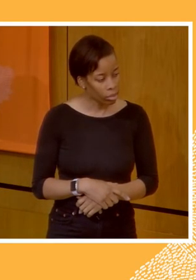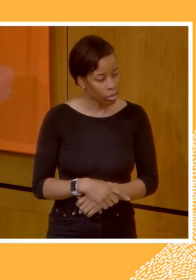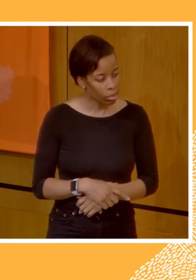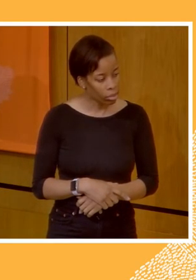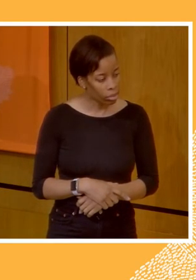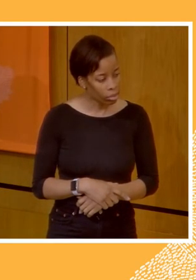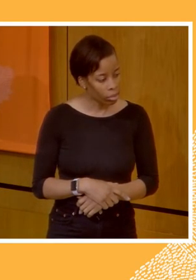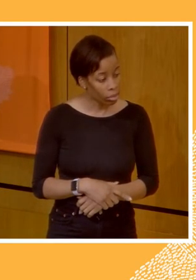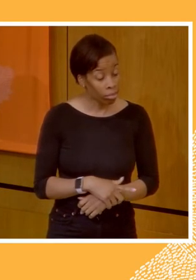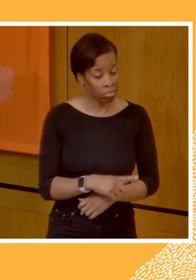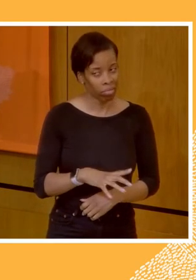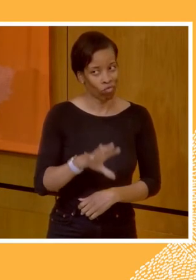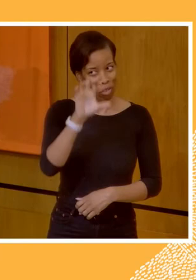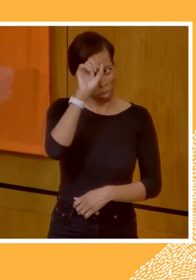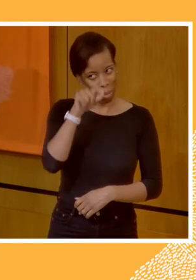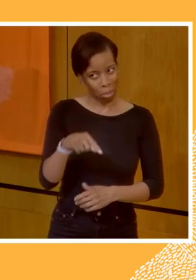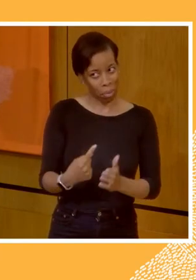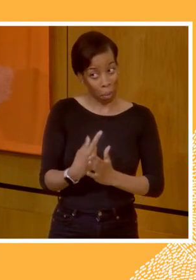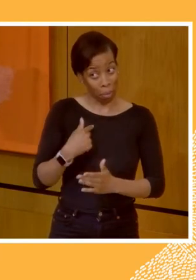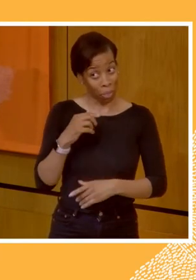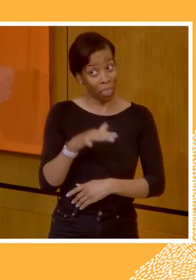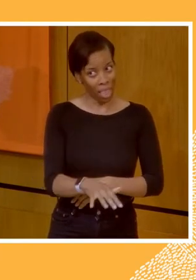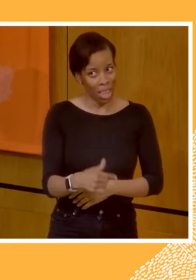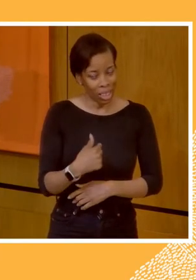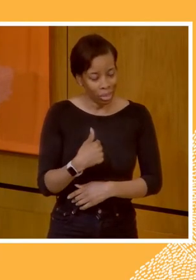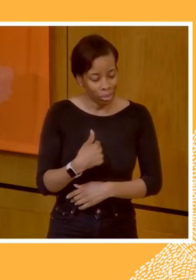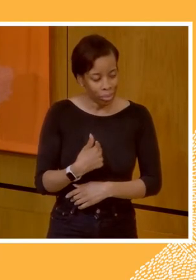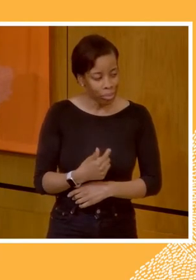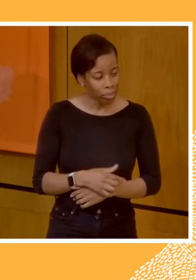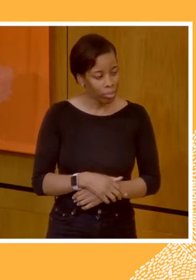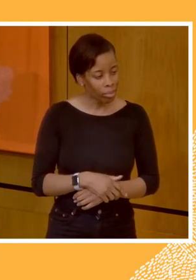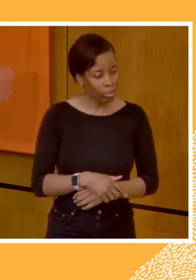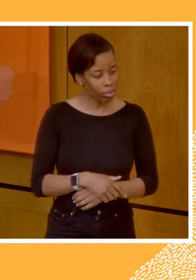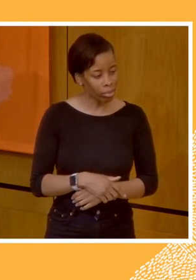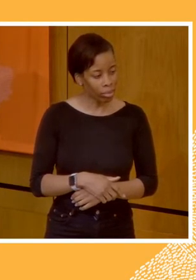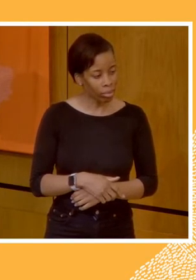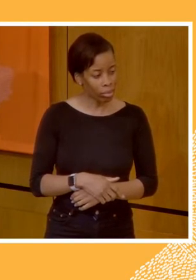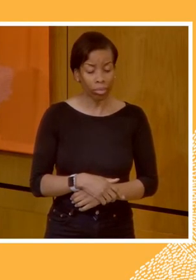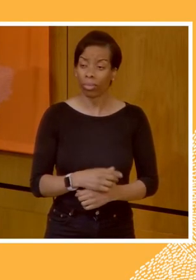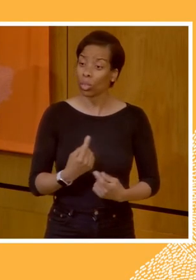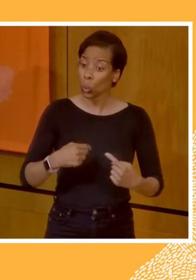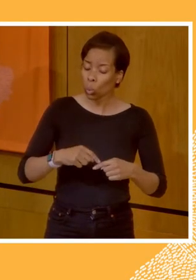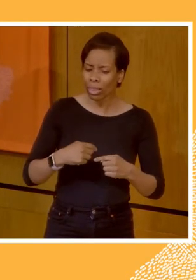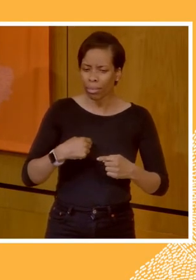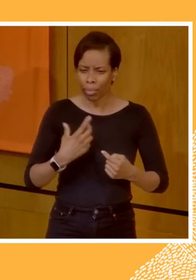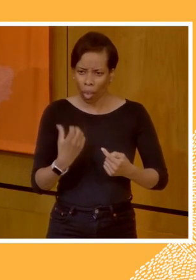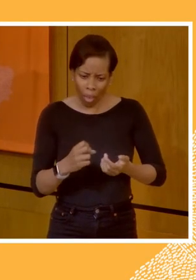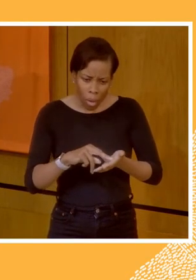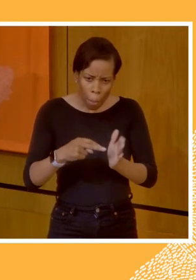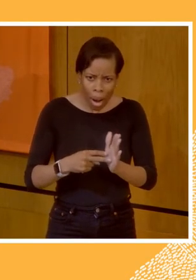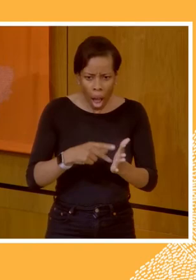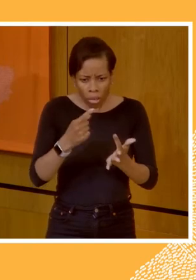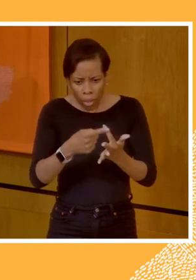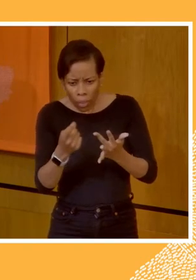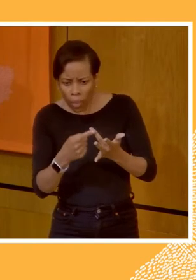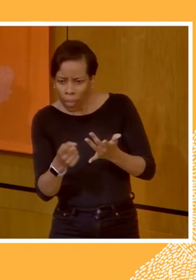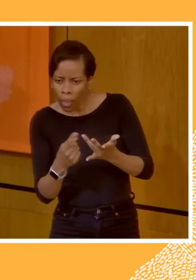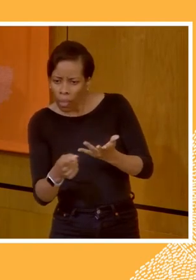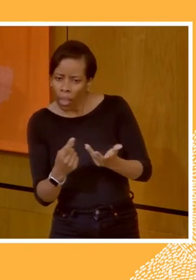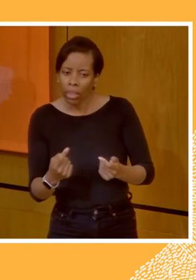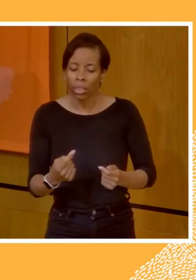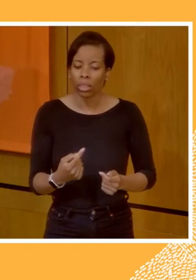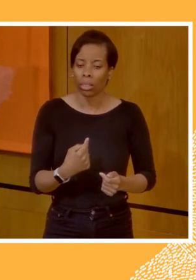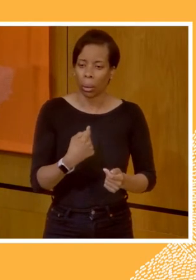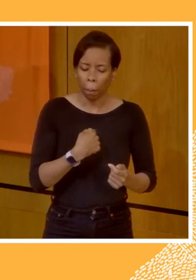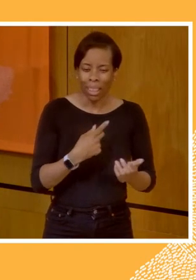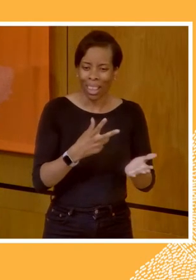Yes, I do remember that moment because we had a plan, an agenda of where to go, and you know, Victoria